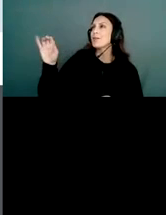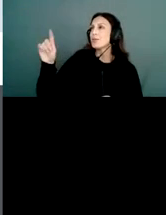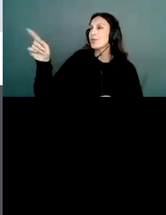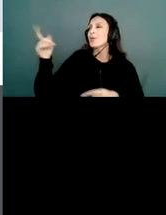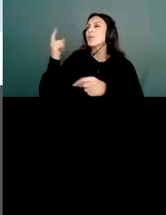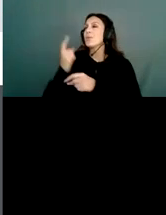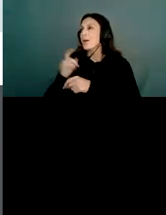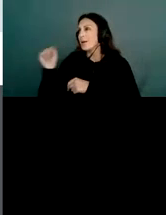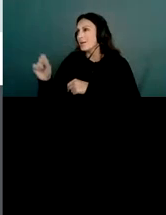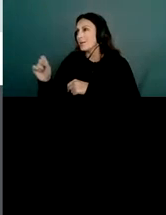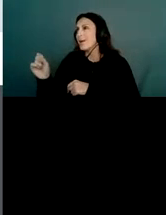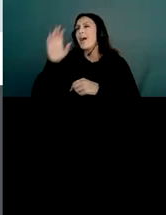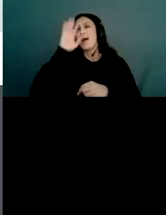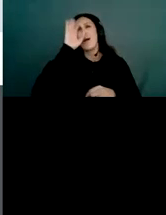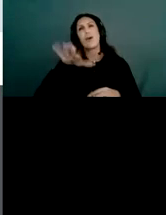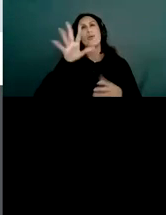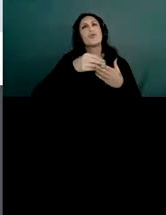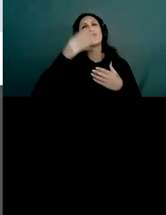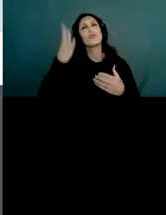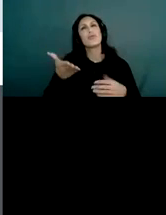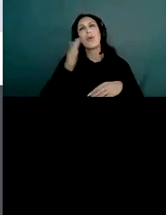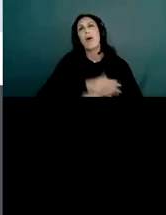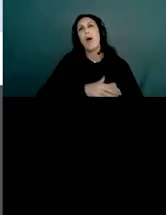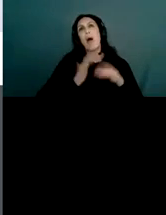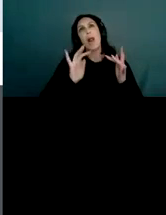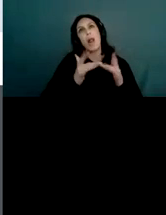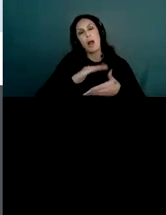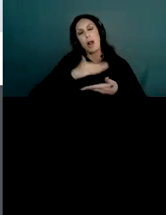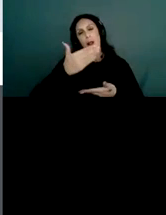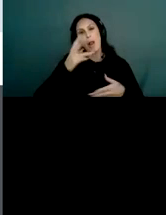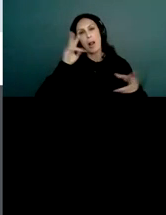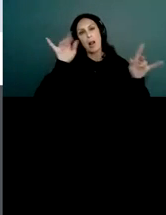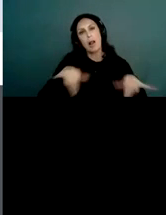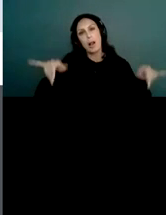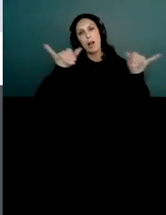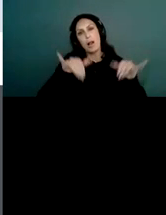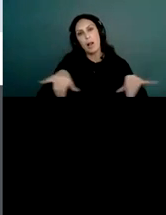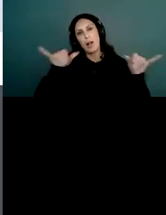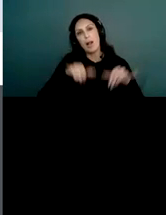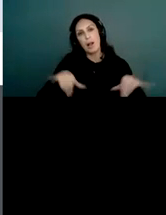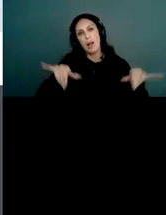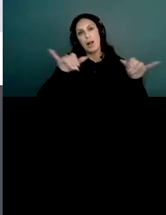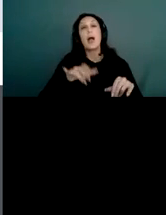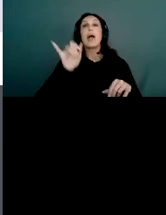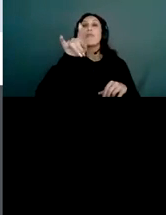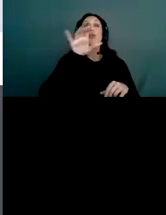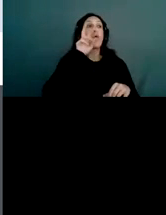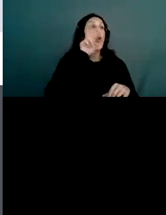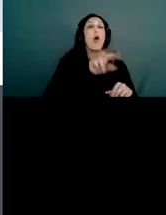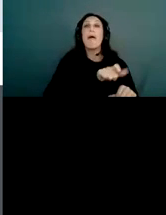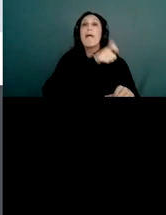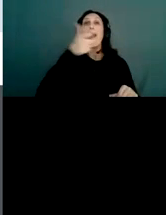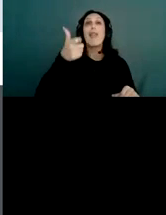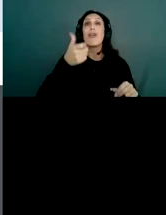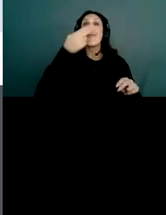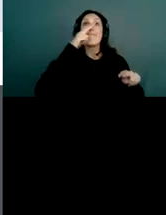on the computer a lot. They may be doing a lot of things that look like worksheets. So if you look at those other activities to engage in conversation with your students, that